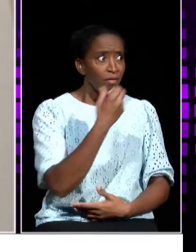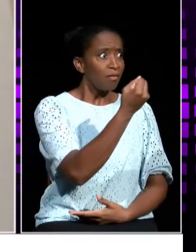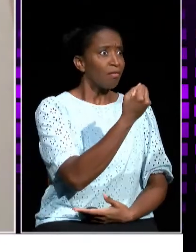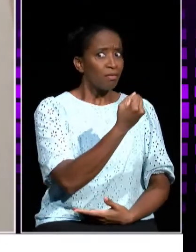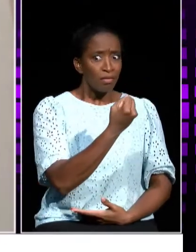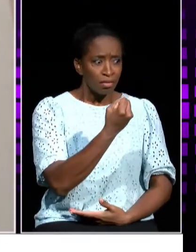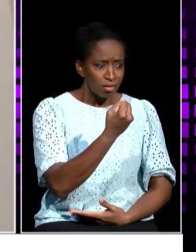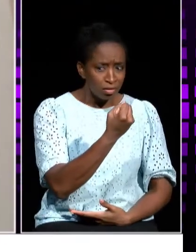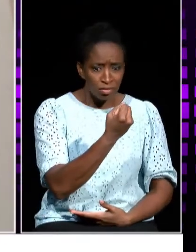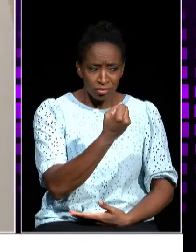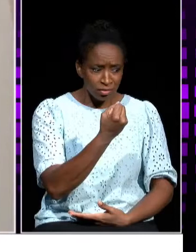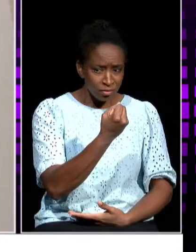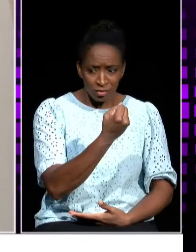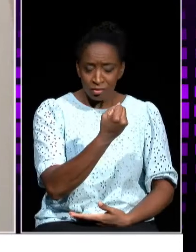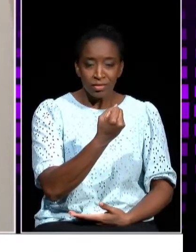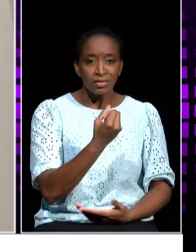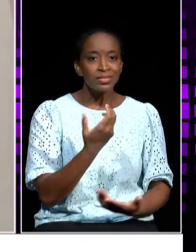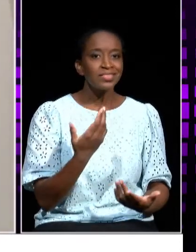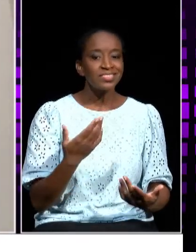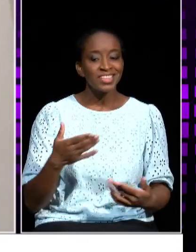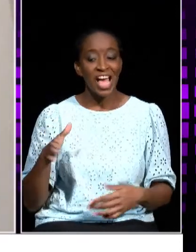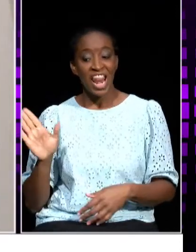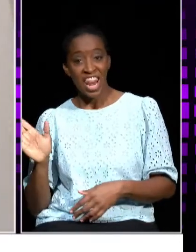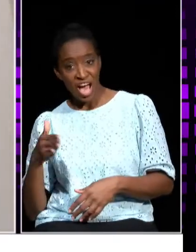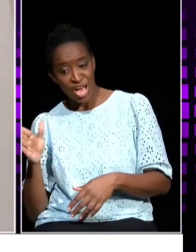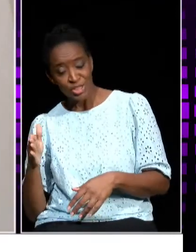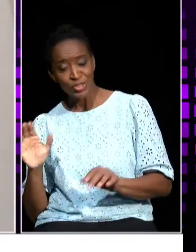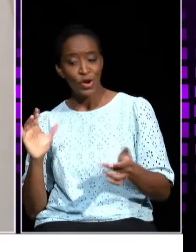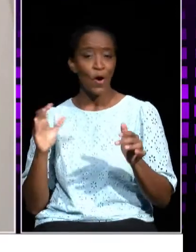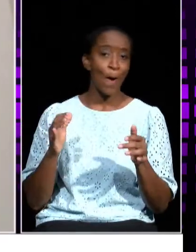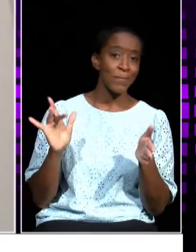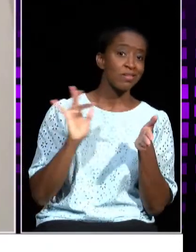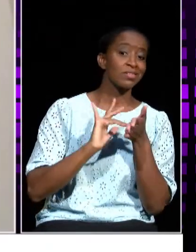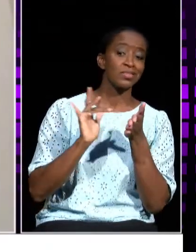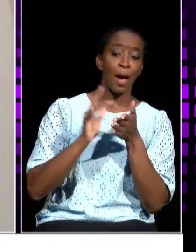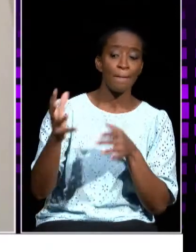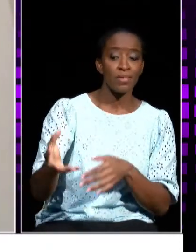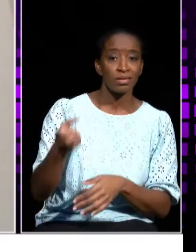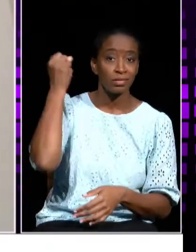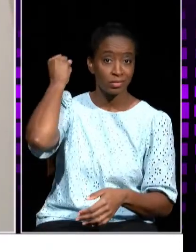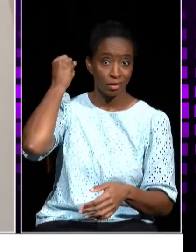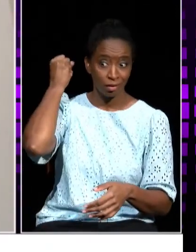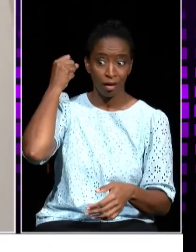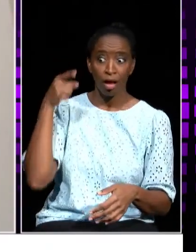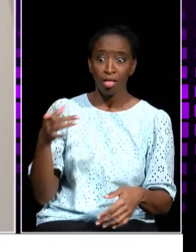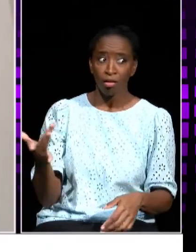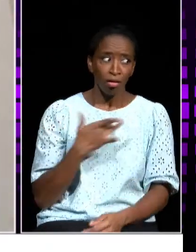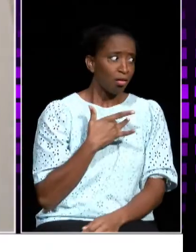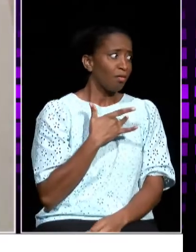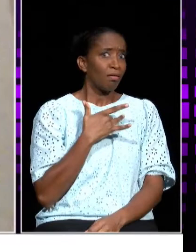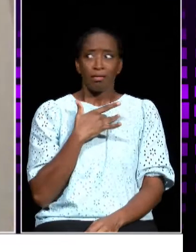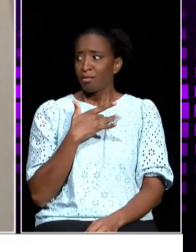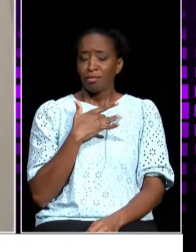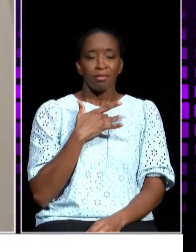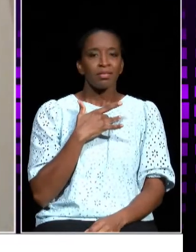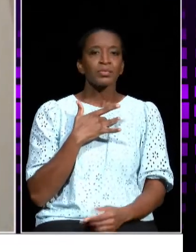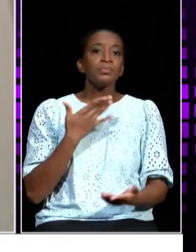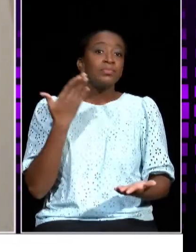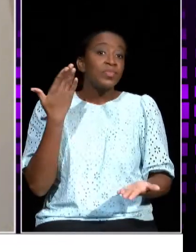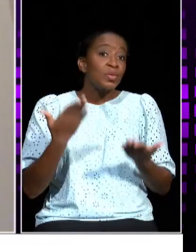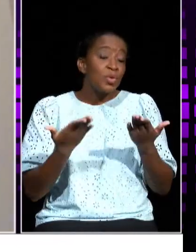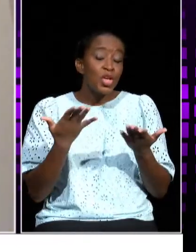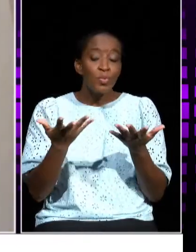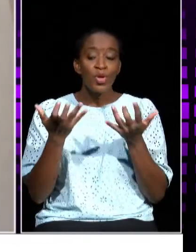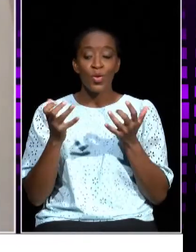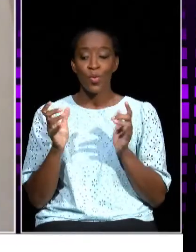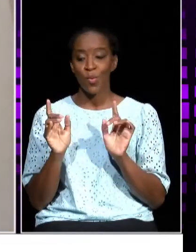lashing the child. If you if you're supposed to, they wanted to go somewhere, and I know it